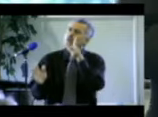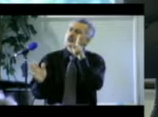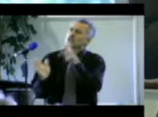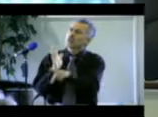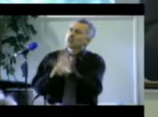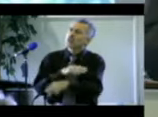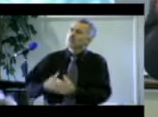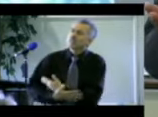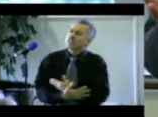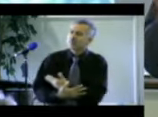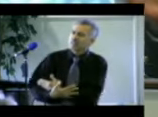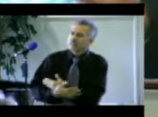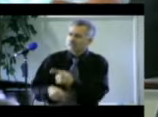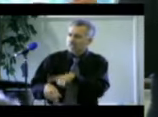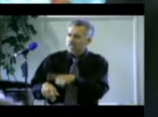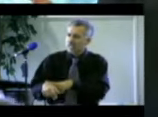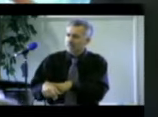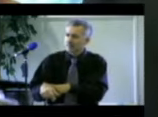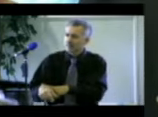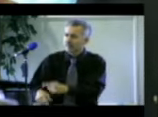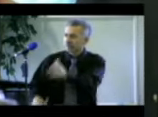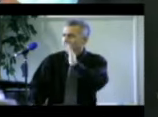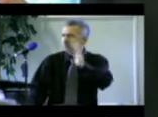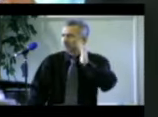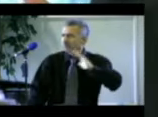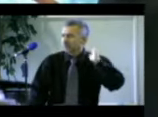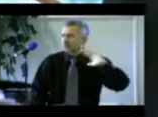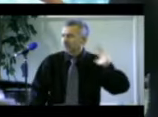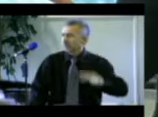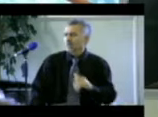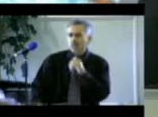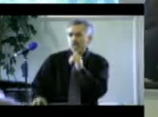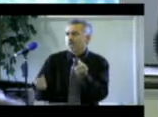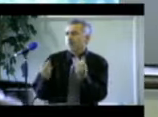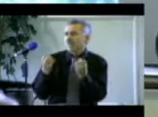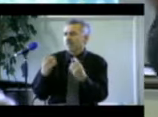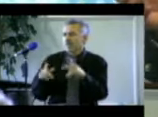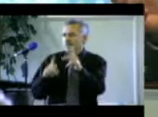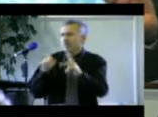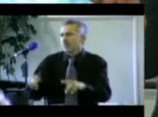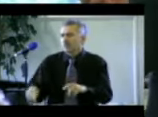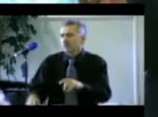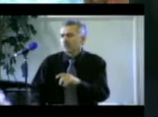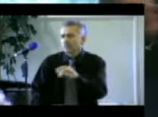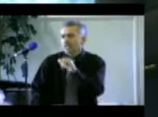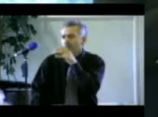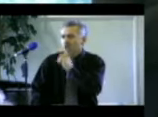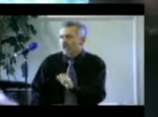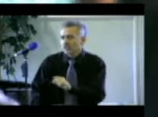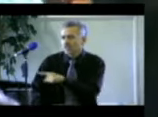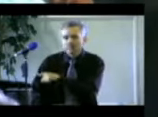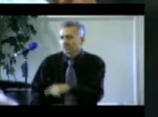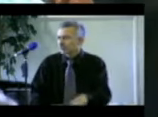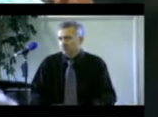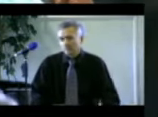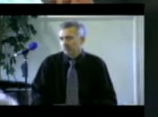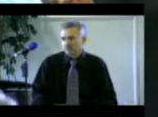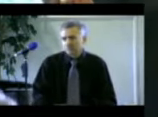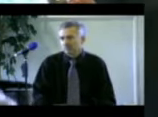basket boat. Now, I don't believe there were that they were all killed, but I believe some